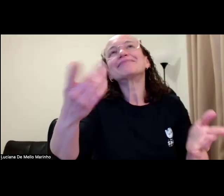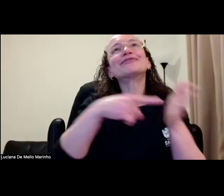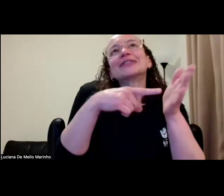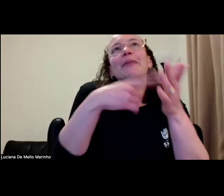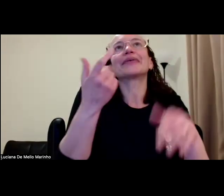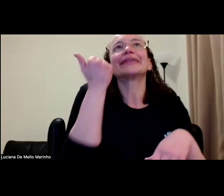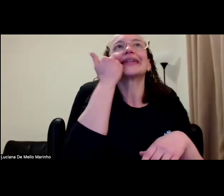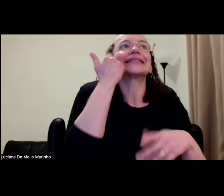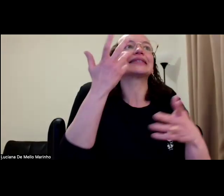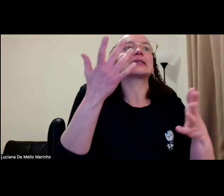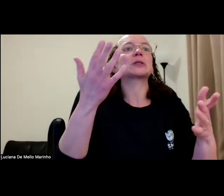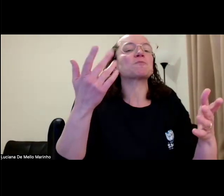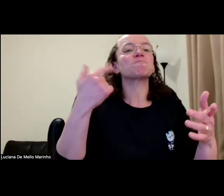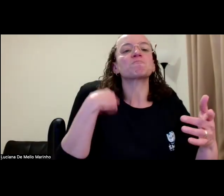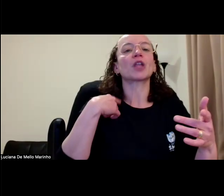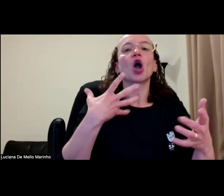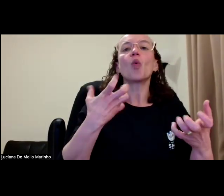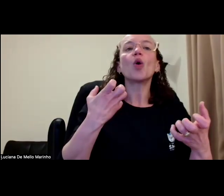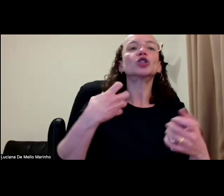And then like, for example,